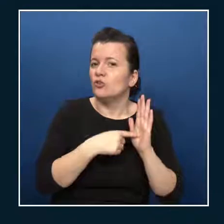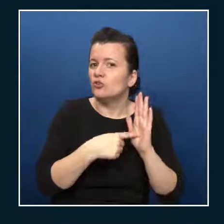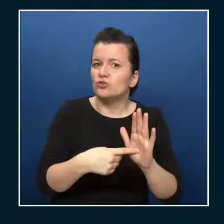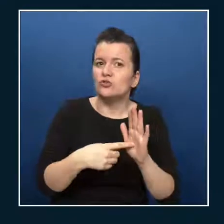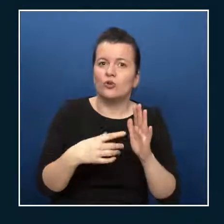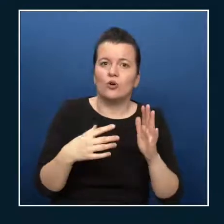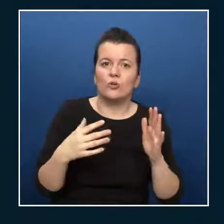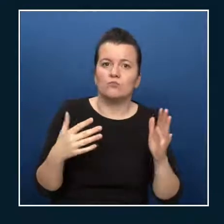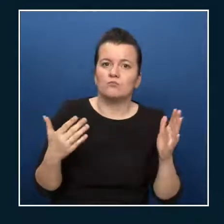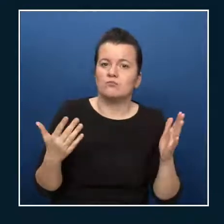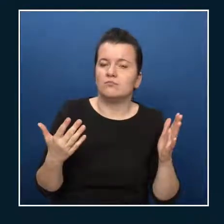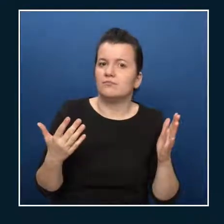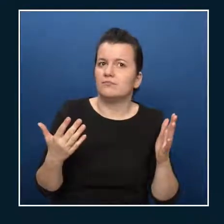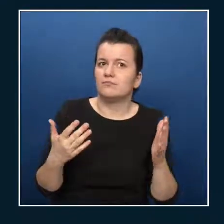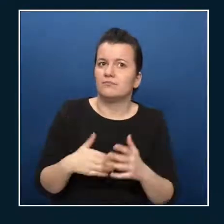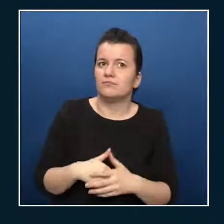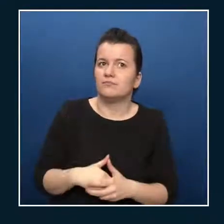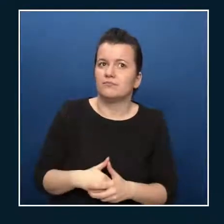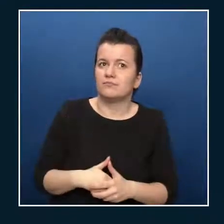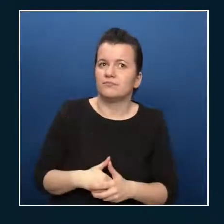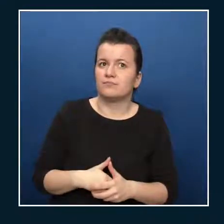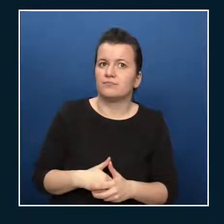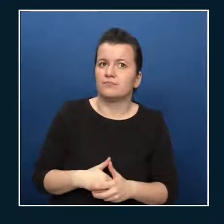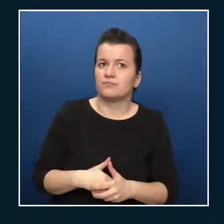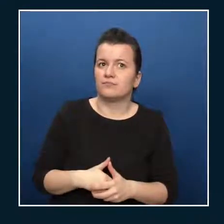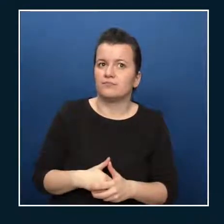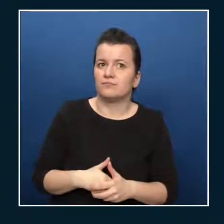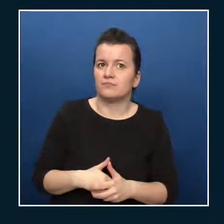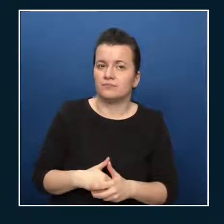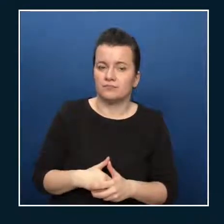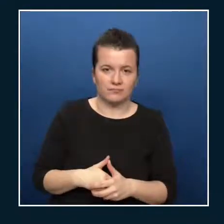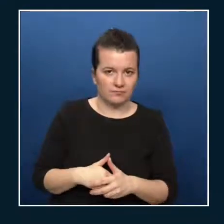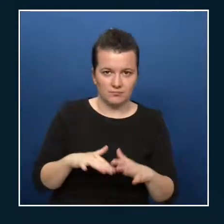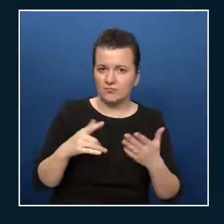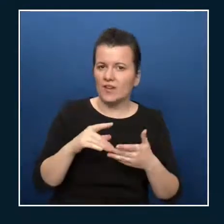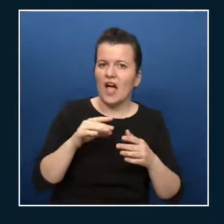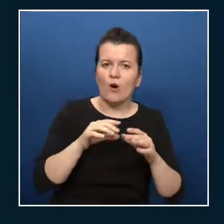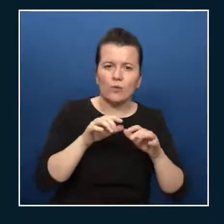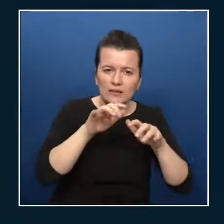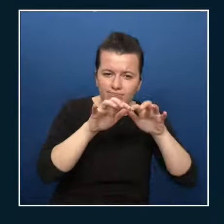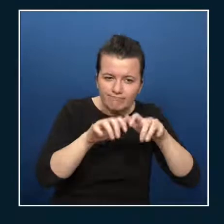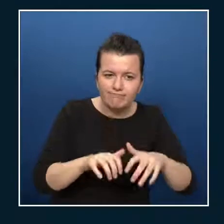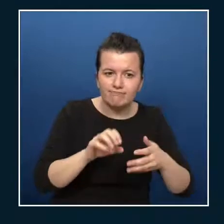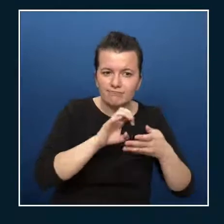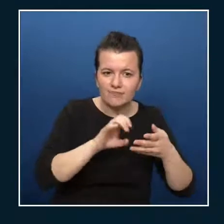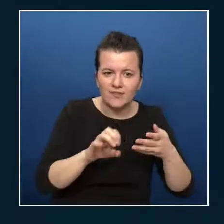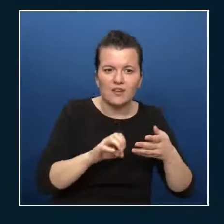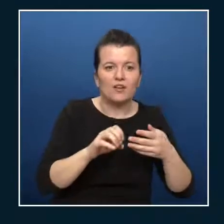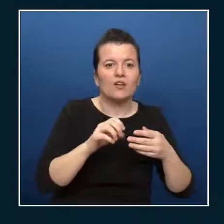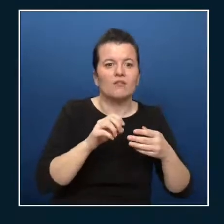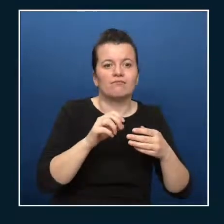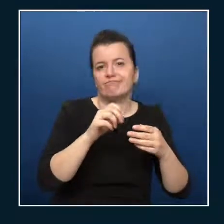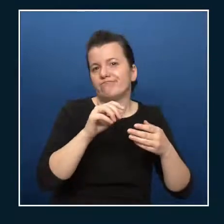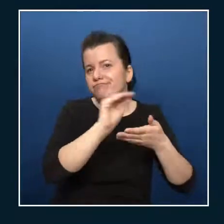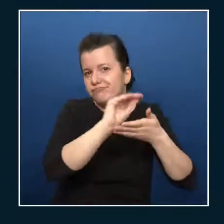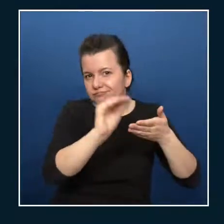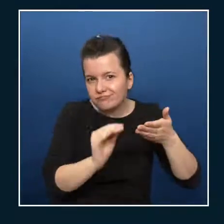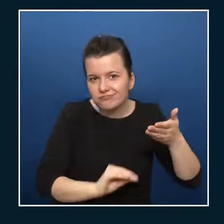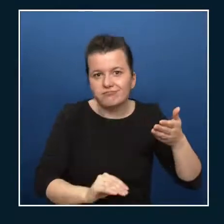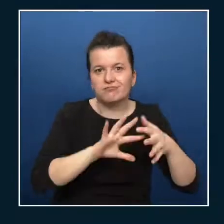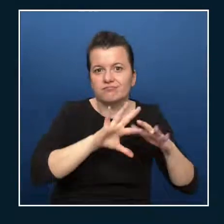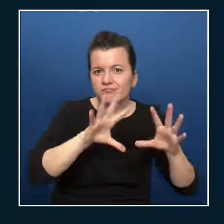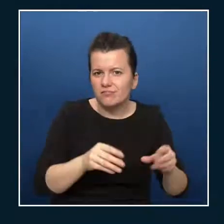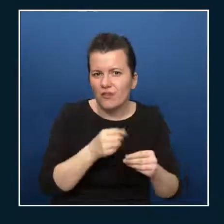set up, the reasons why you would probably choose certain configurations over the other, and the advantages that these have for a business?